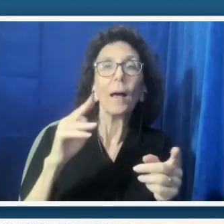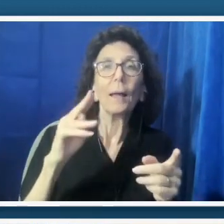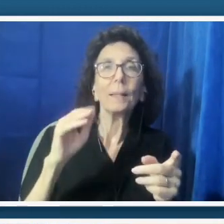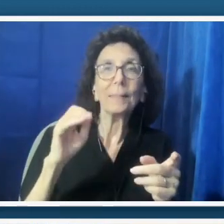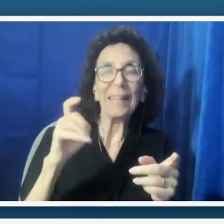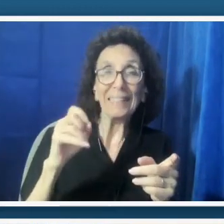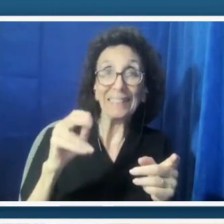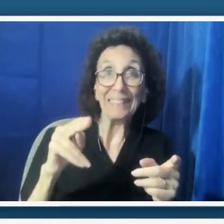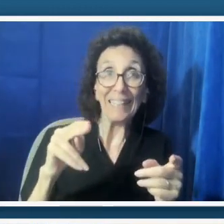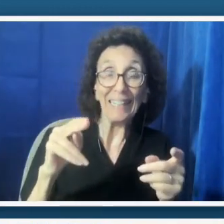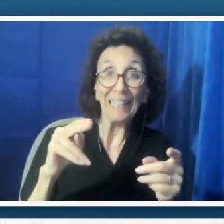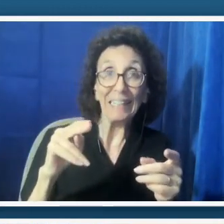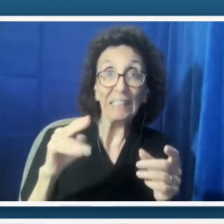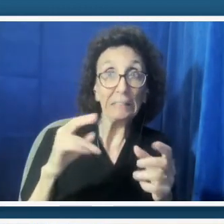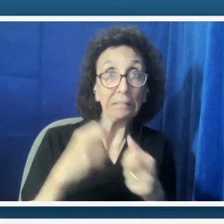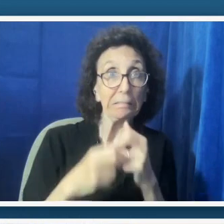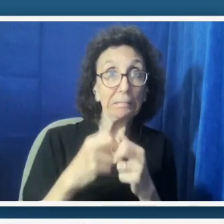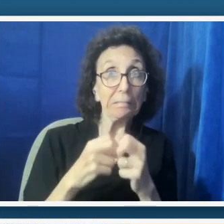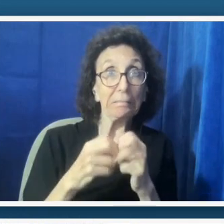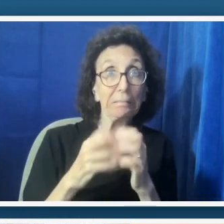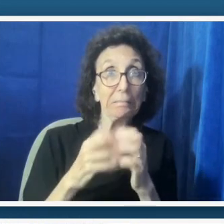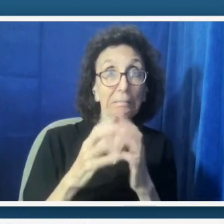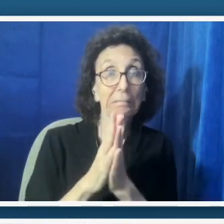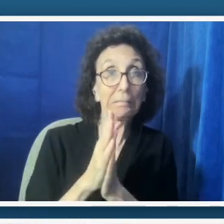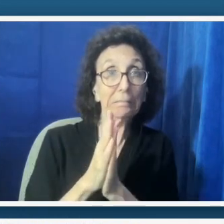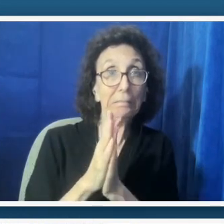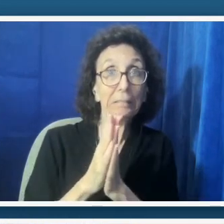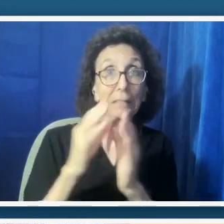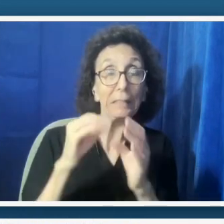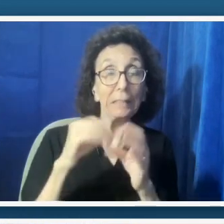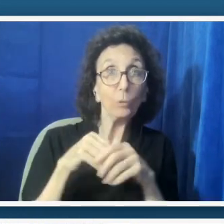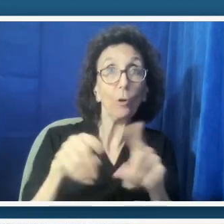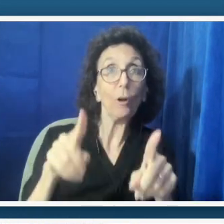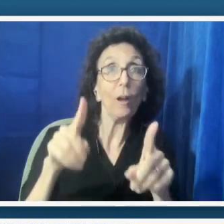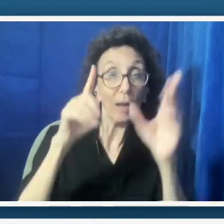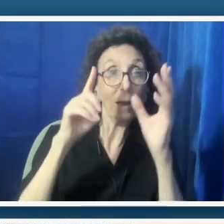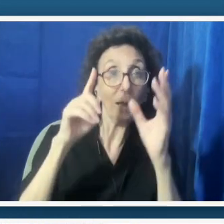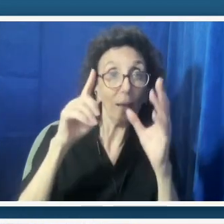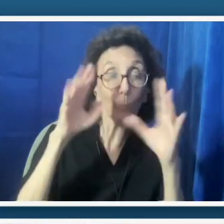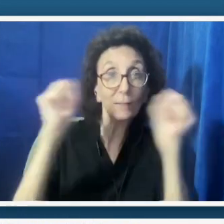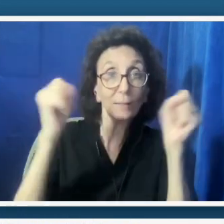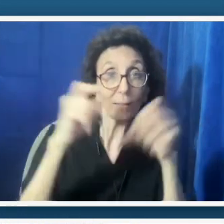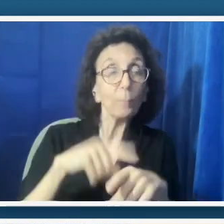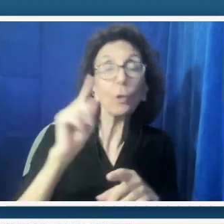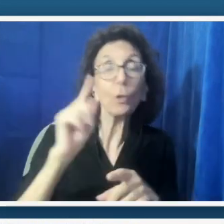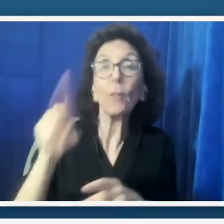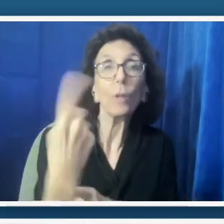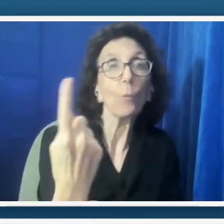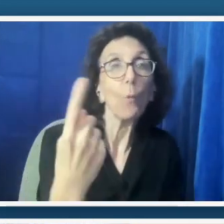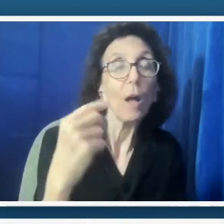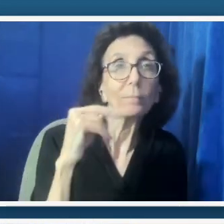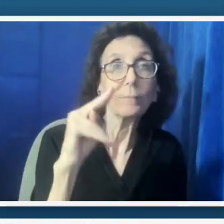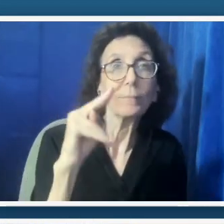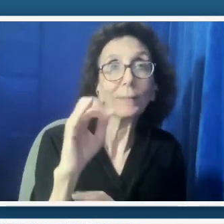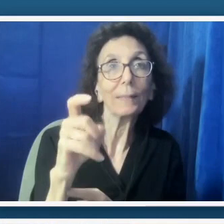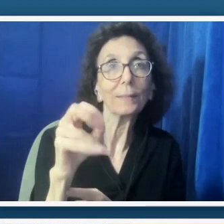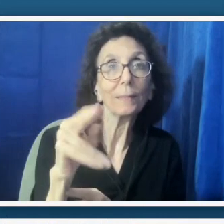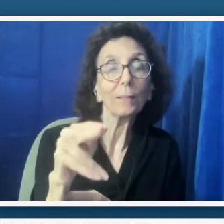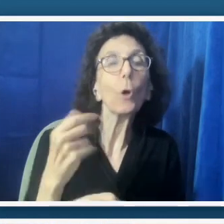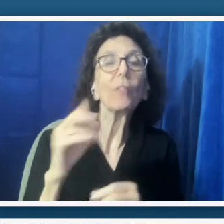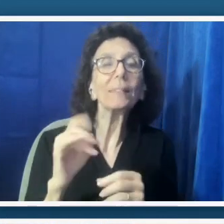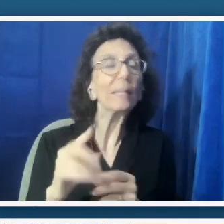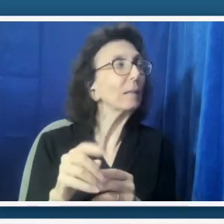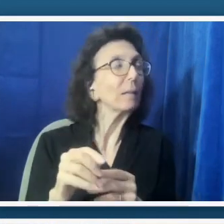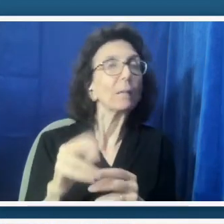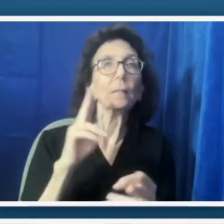Postal Service has only issued 1 stamp featuring Richard Nixon. So they met their mandate about presidents, but they did so with as little fanfare as